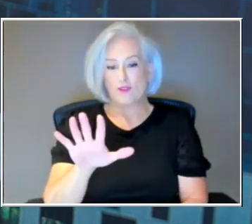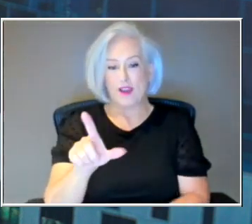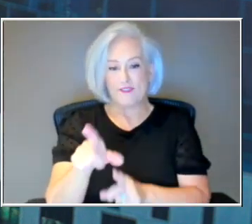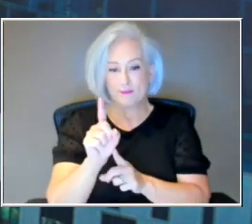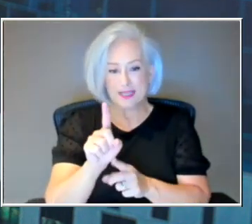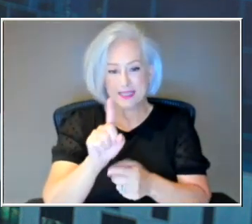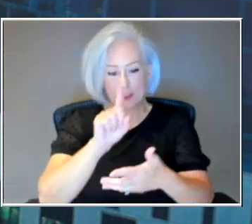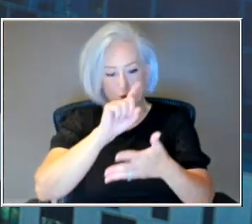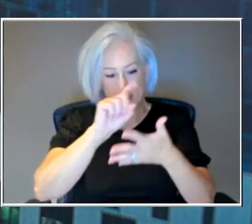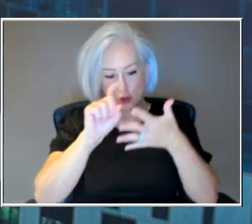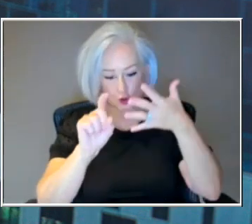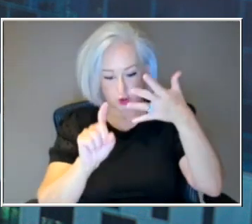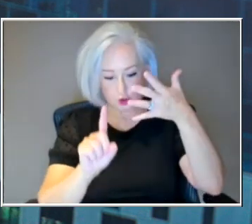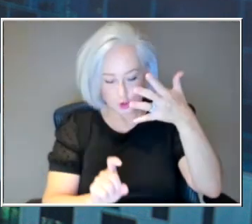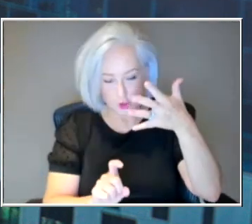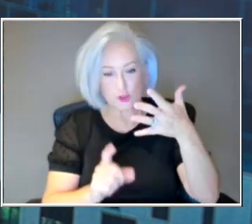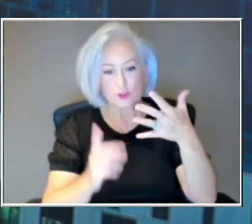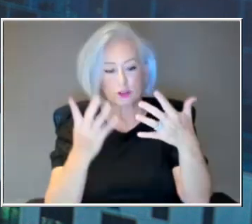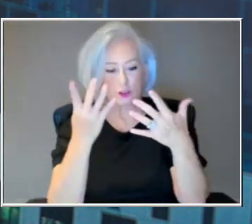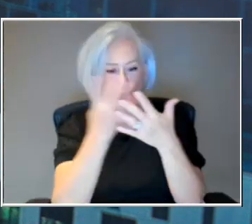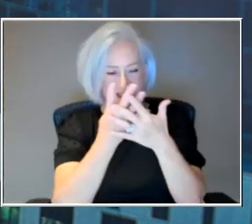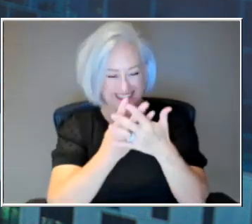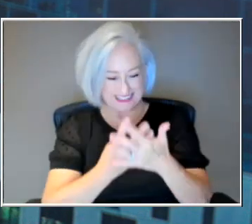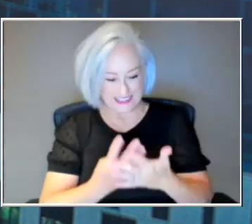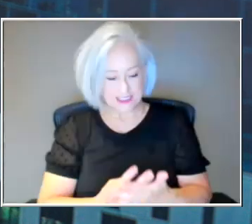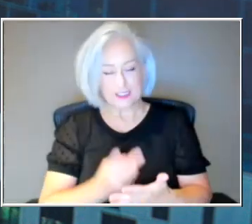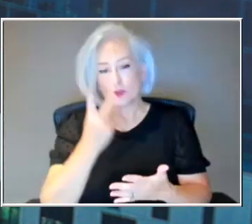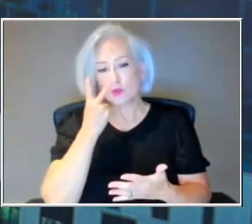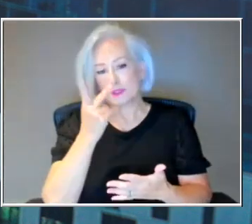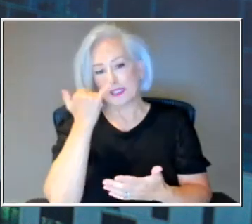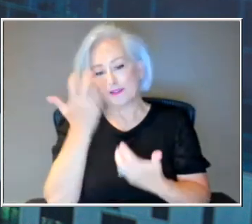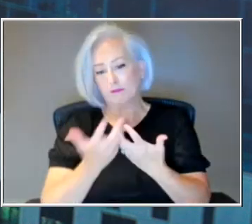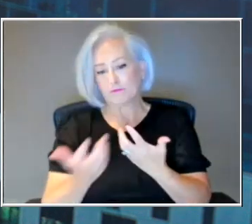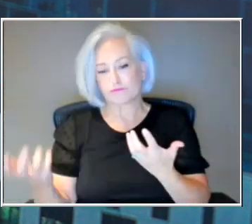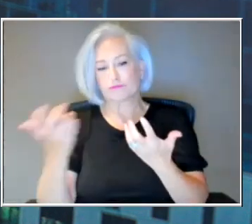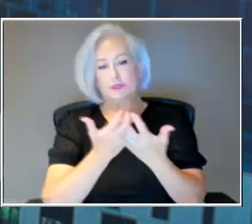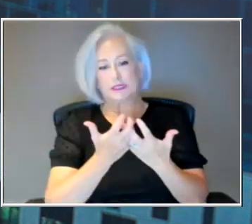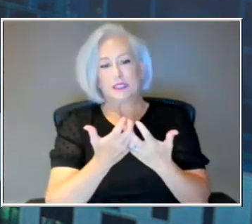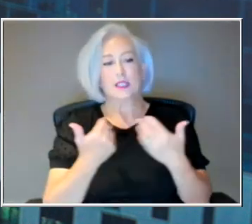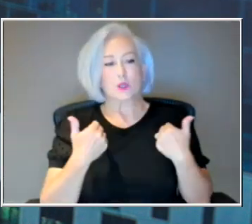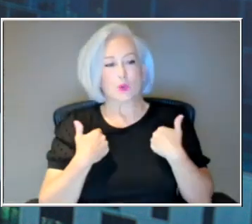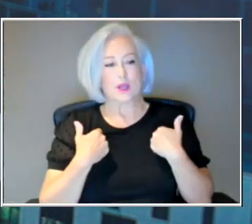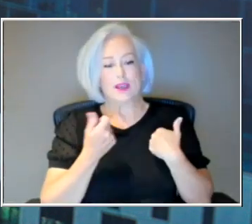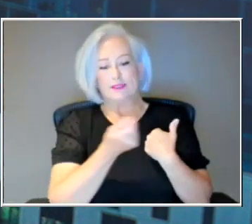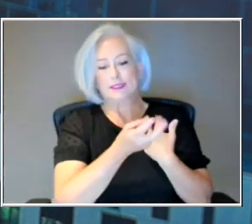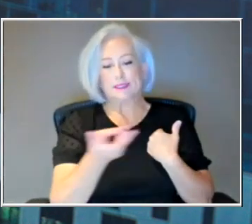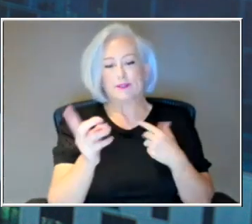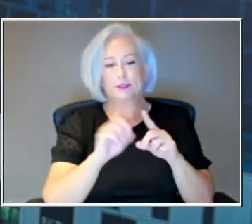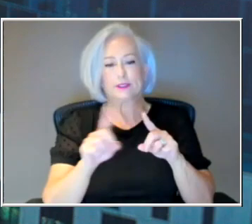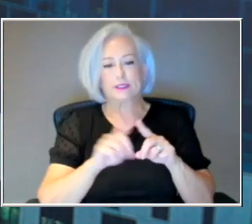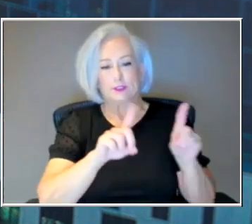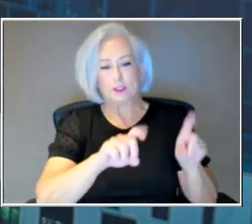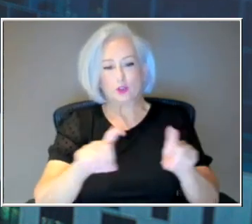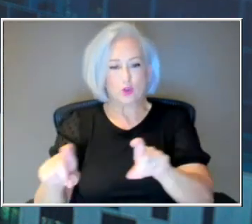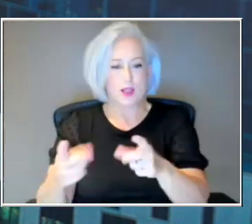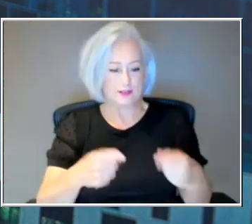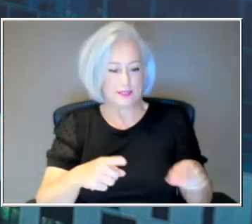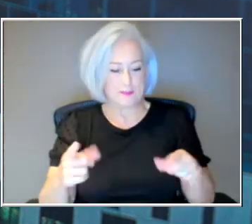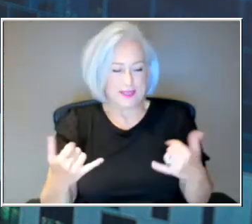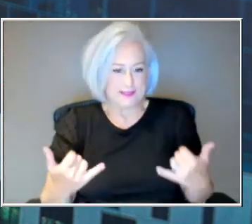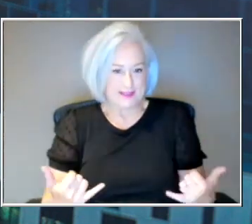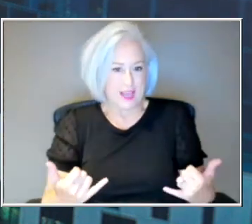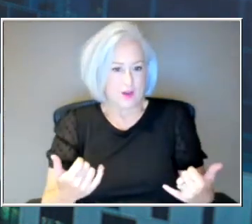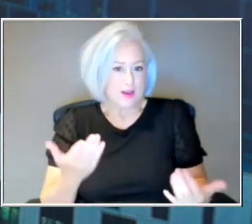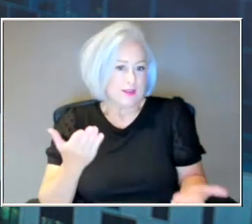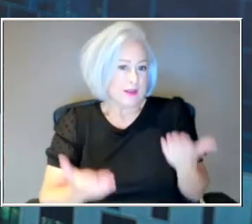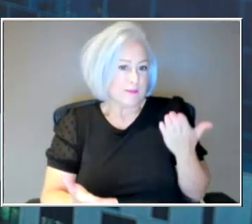have multiple trials running concurrently. I think that's something that we offer here at KU and academic medical centers generally that you might not find at a